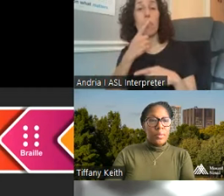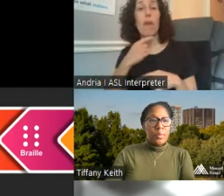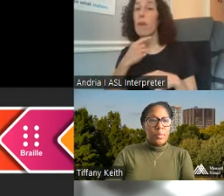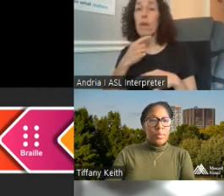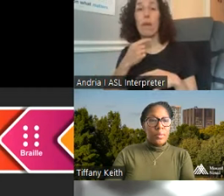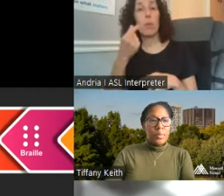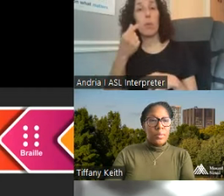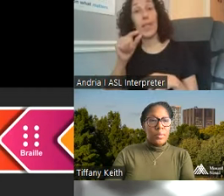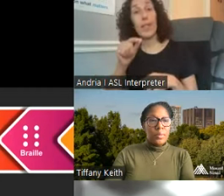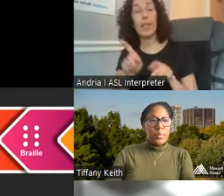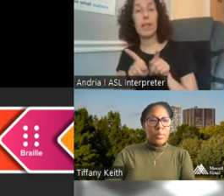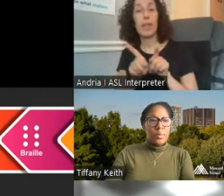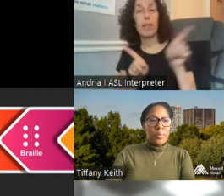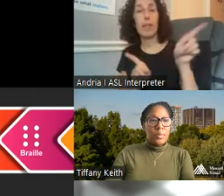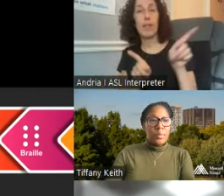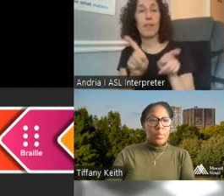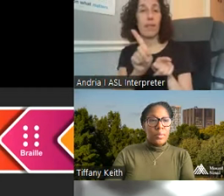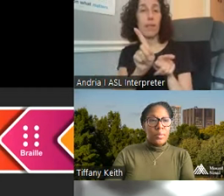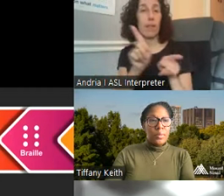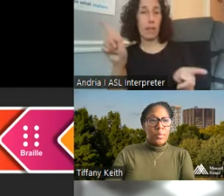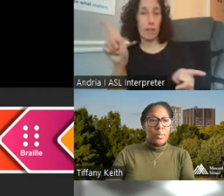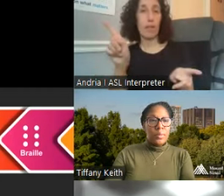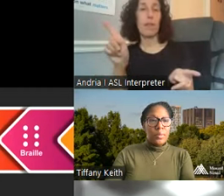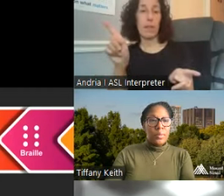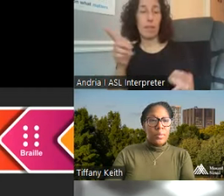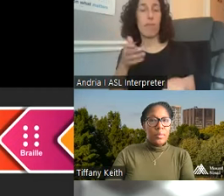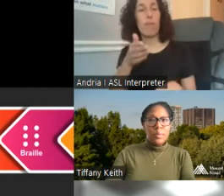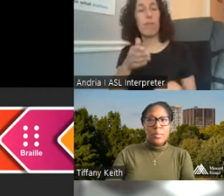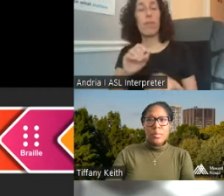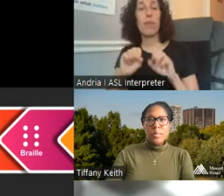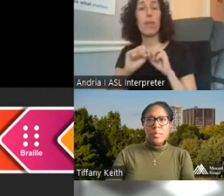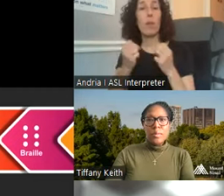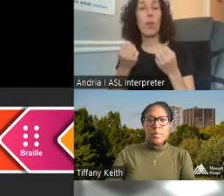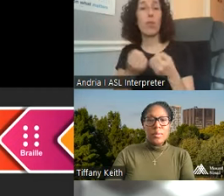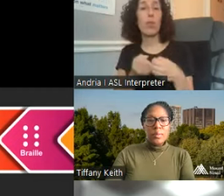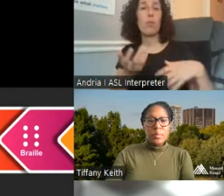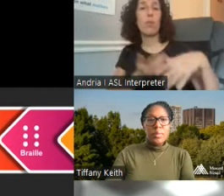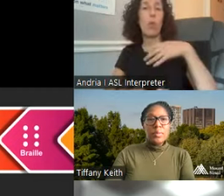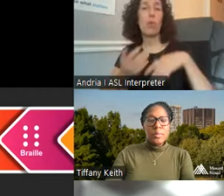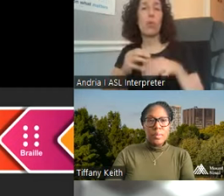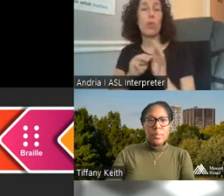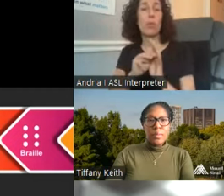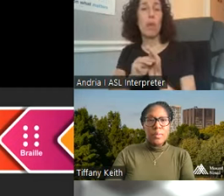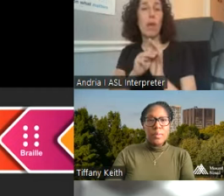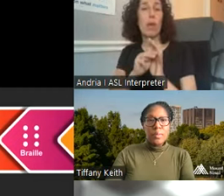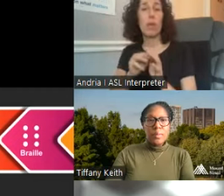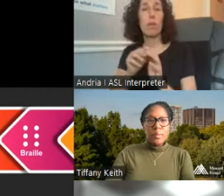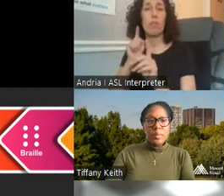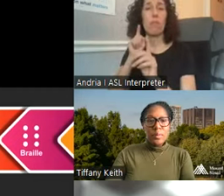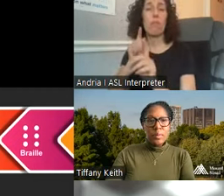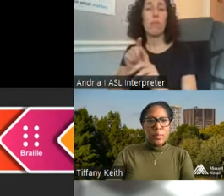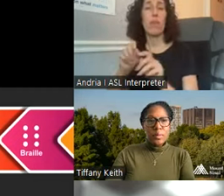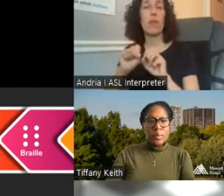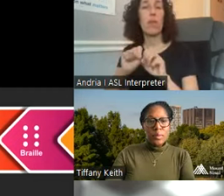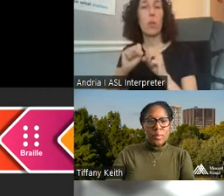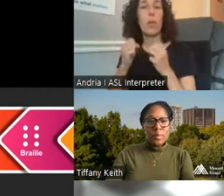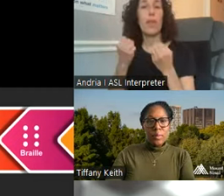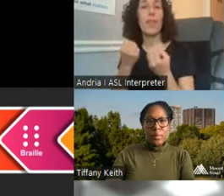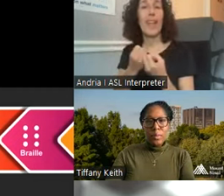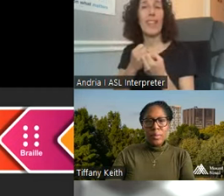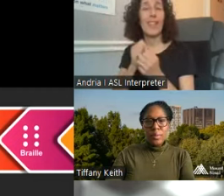and they're pointing away from the person because this model really focuses on society and it's the societal